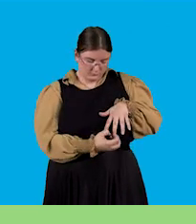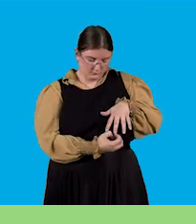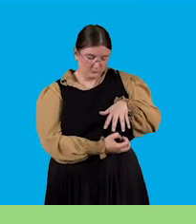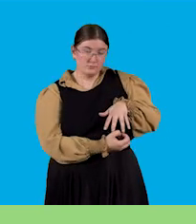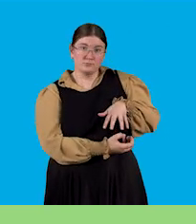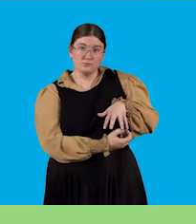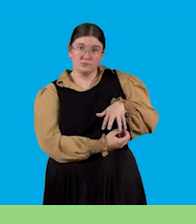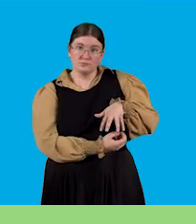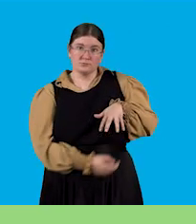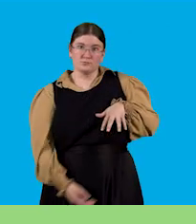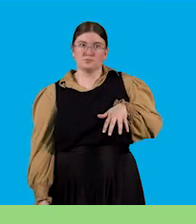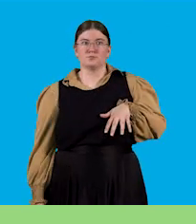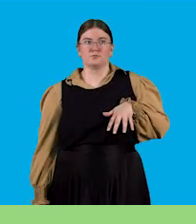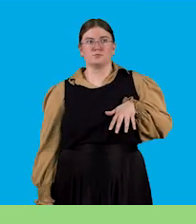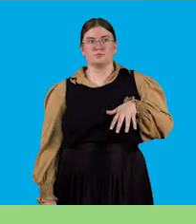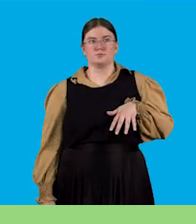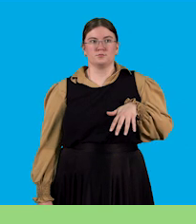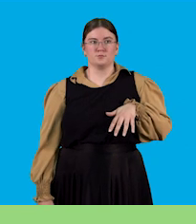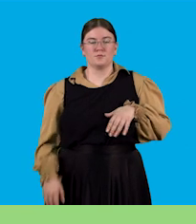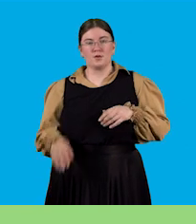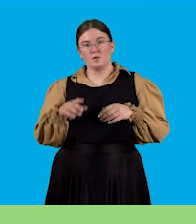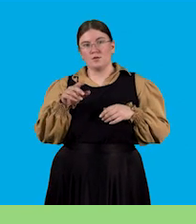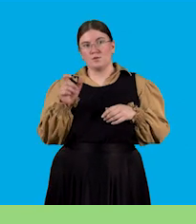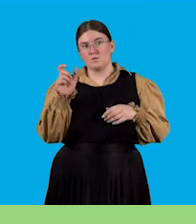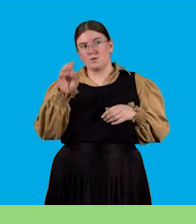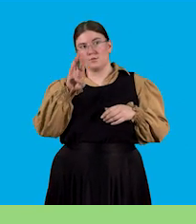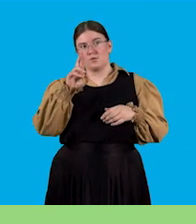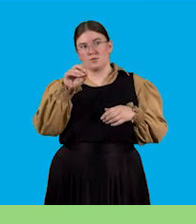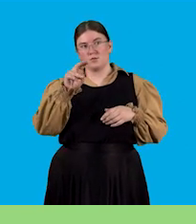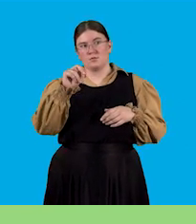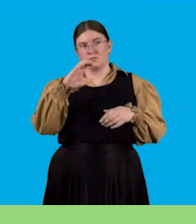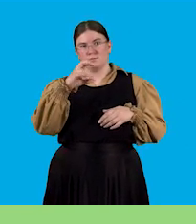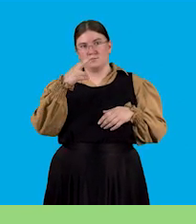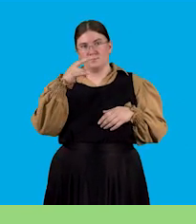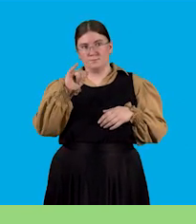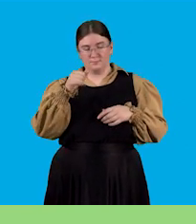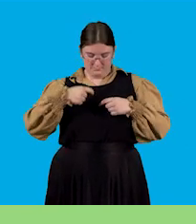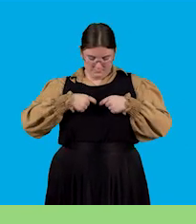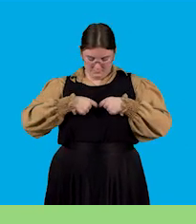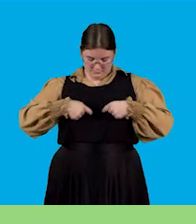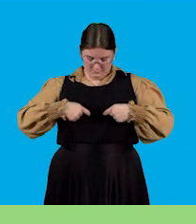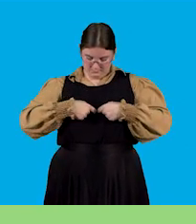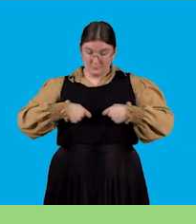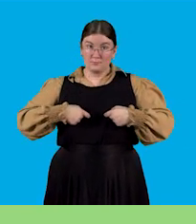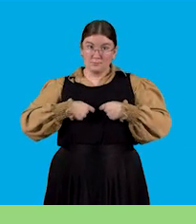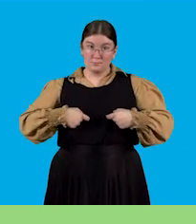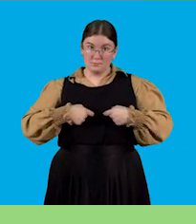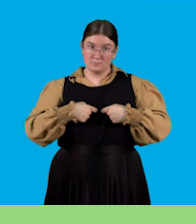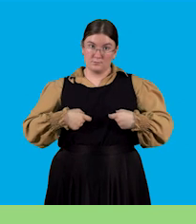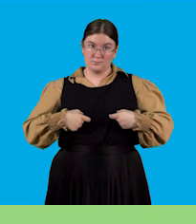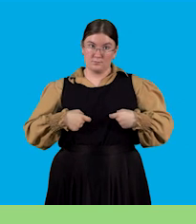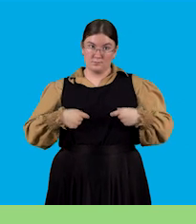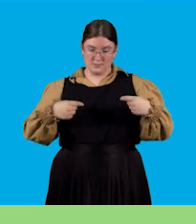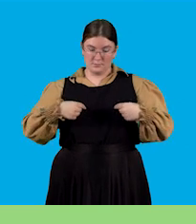air sacs found at the end of the bronchioles. We learned of bronchi, which are the two large